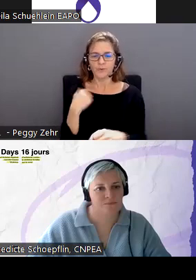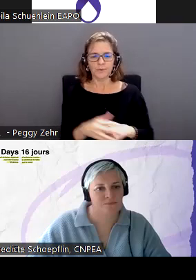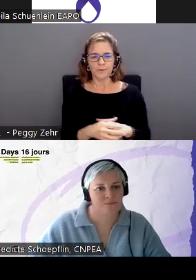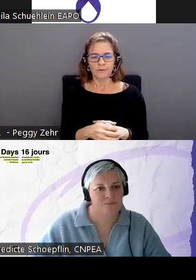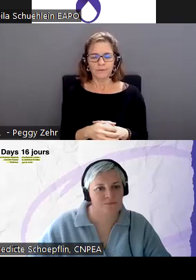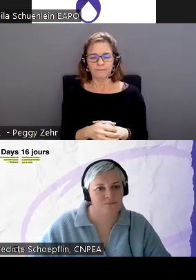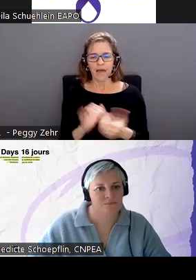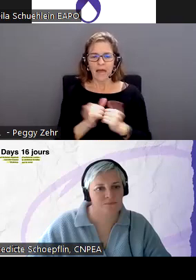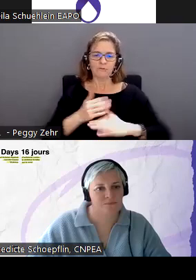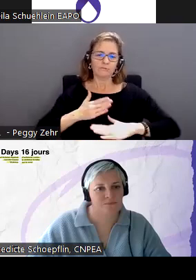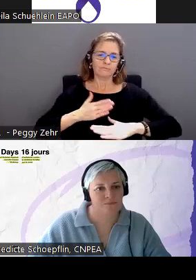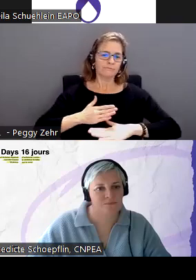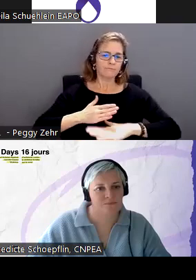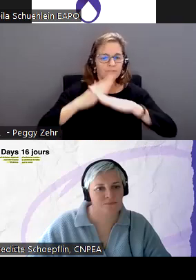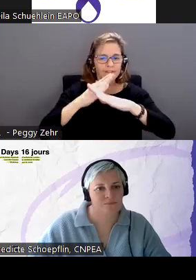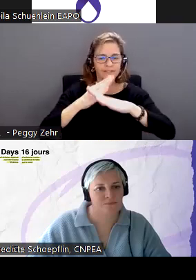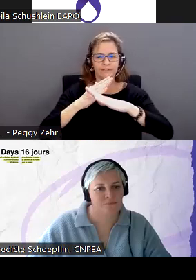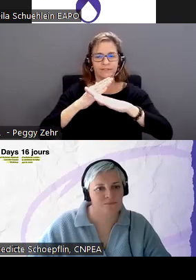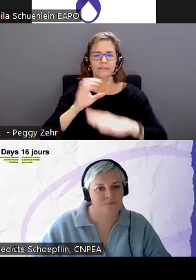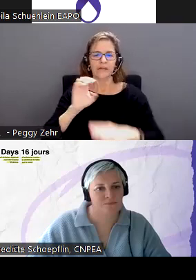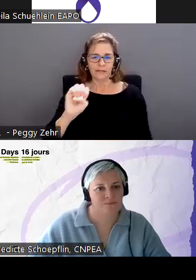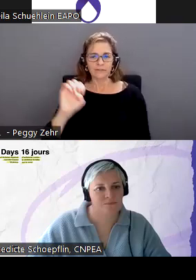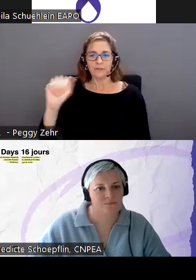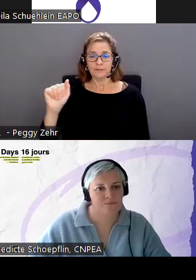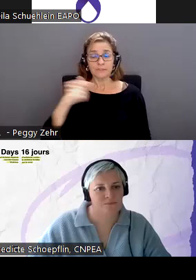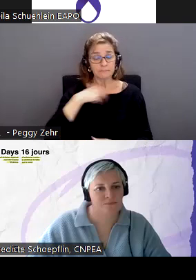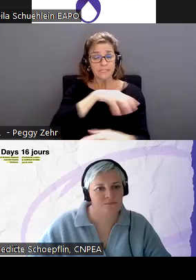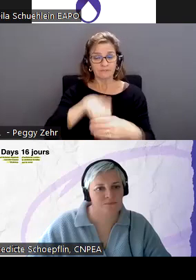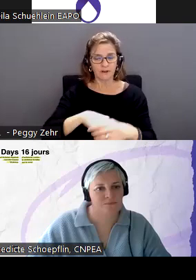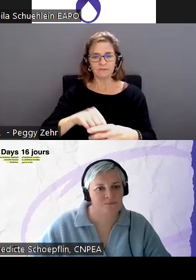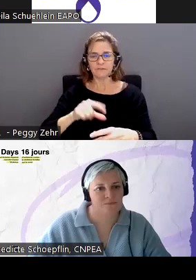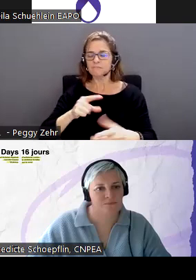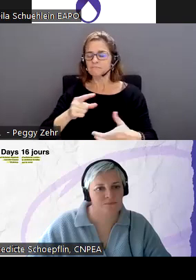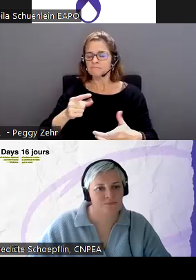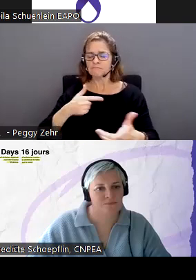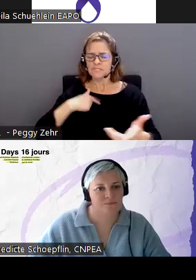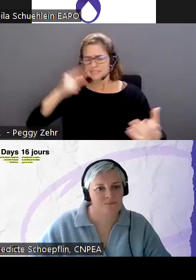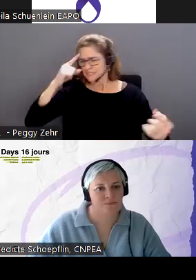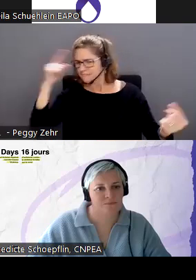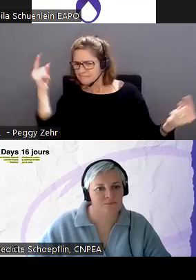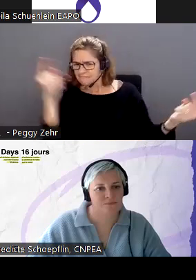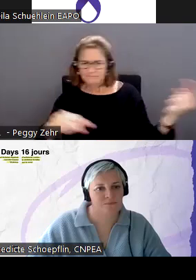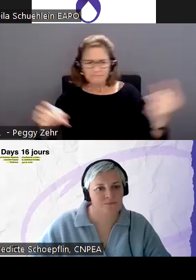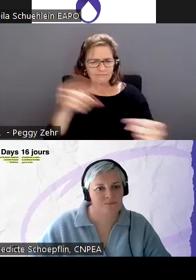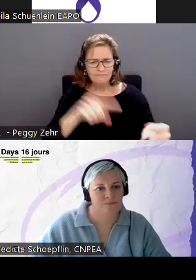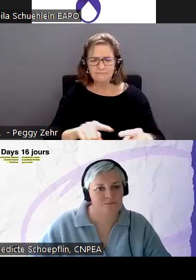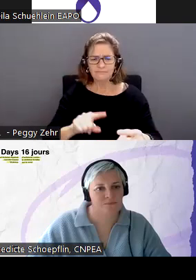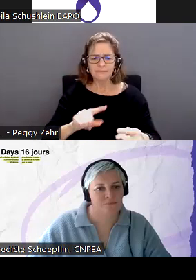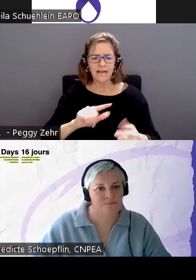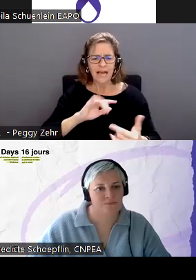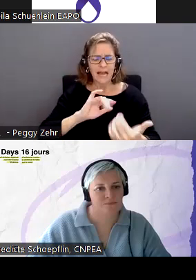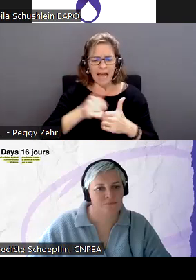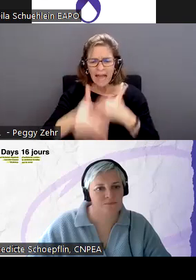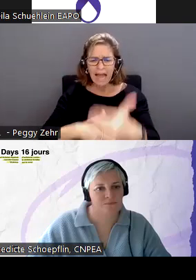was involved in that project, and we did a lot of collaboration, a lot of talking and thinking about what are we going to do to move